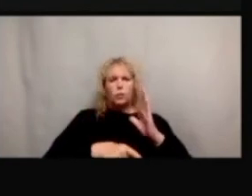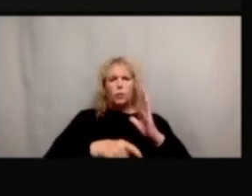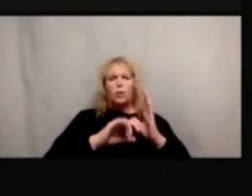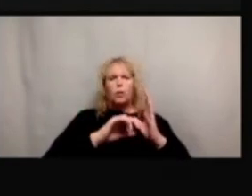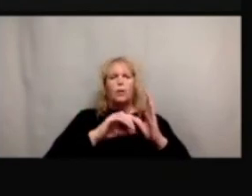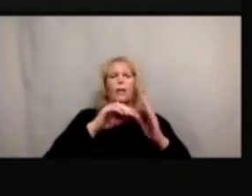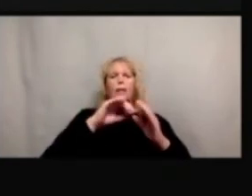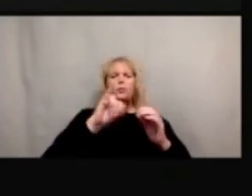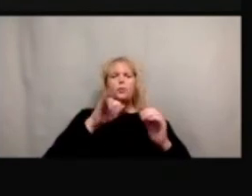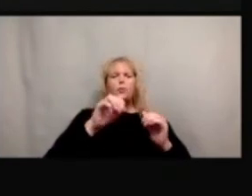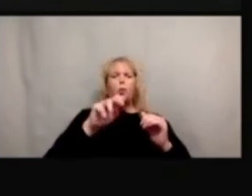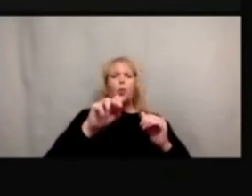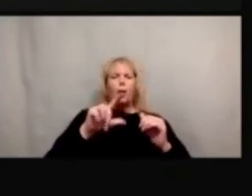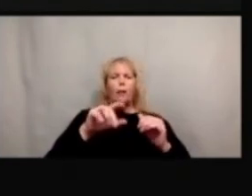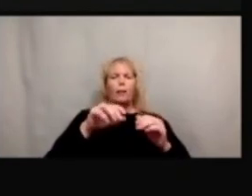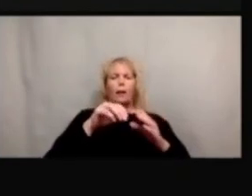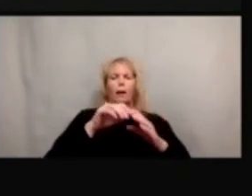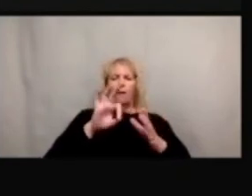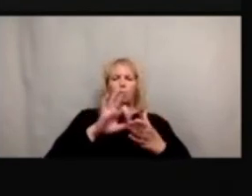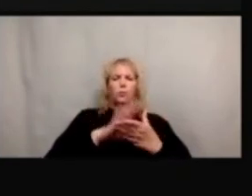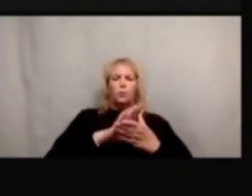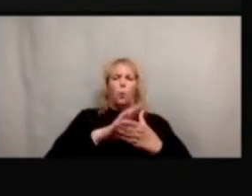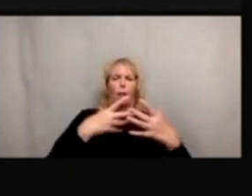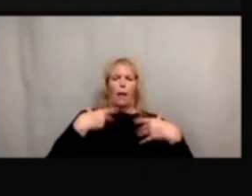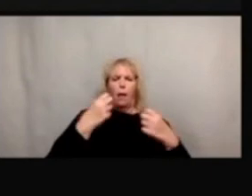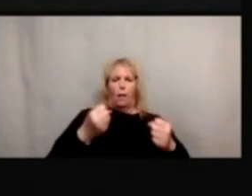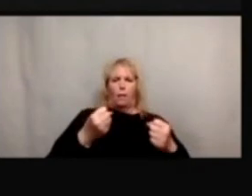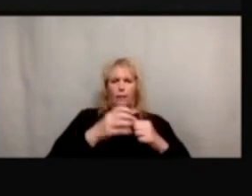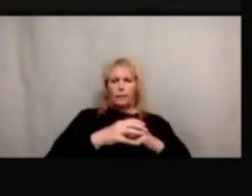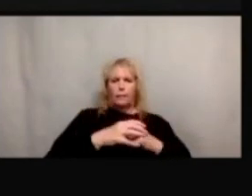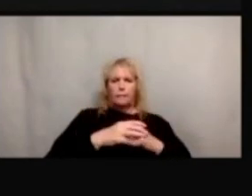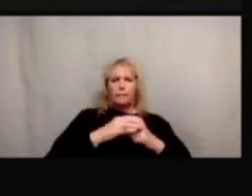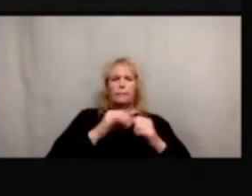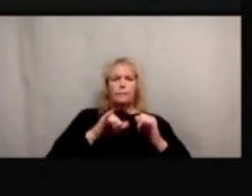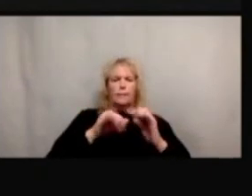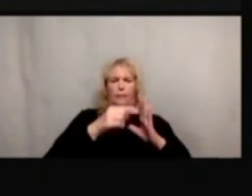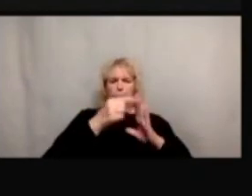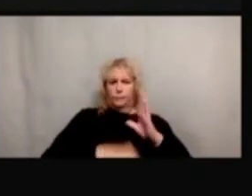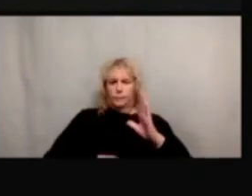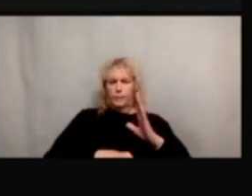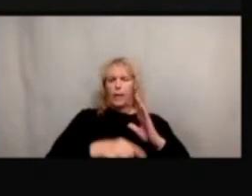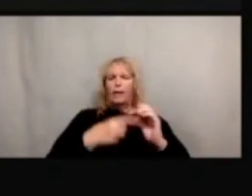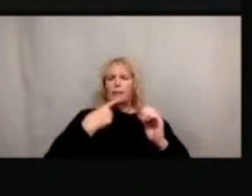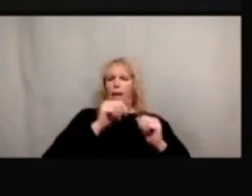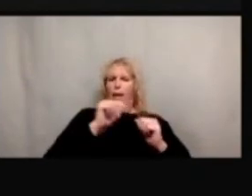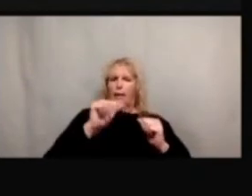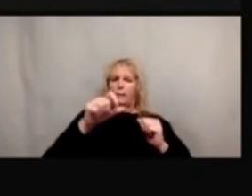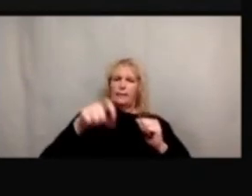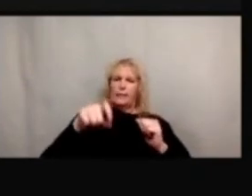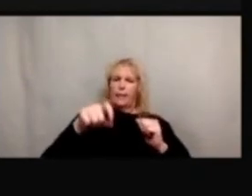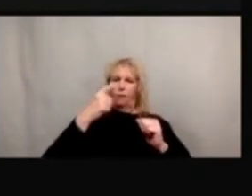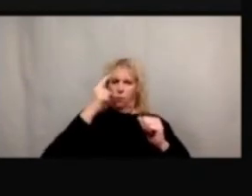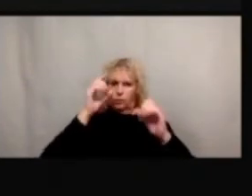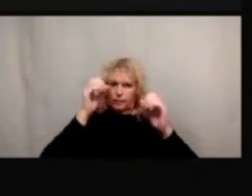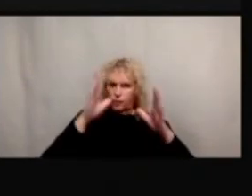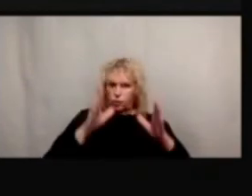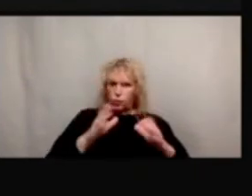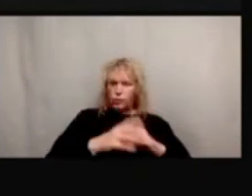Health, is the need for teachers and, assuming that if there is a school-based health